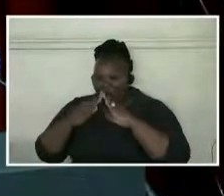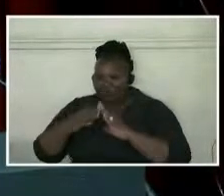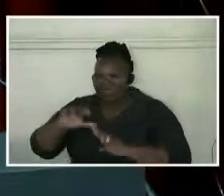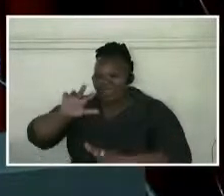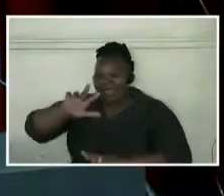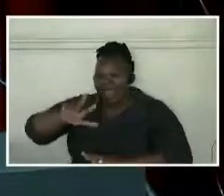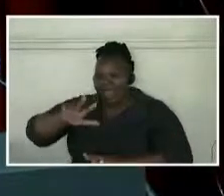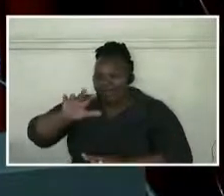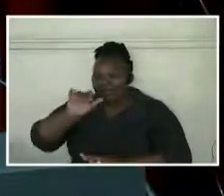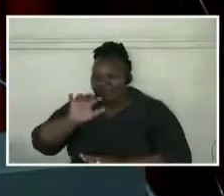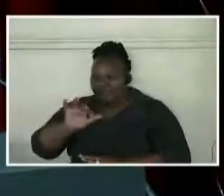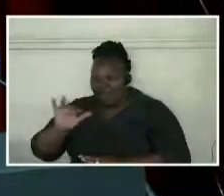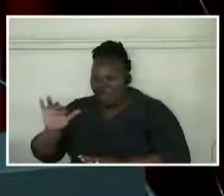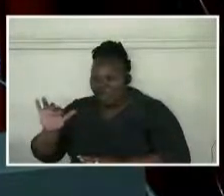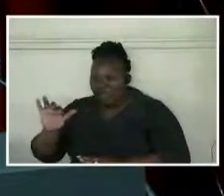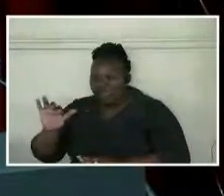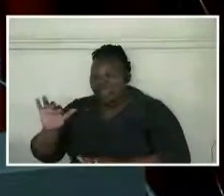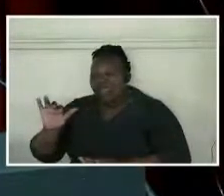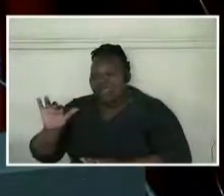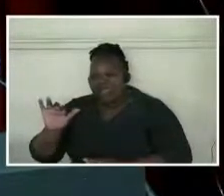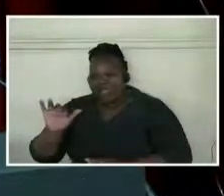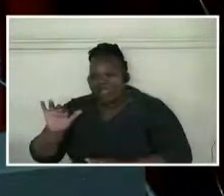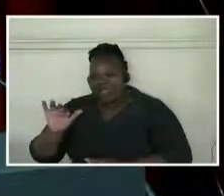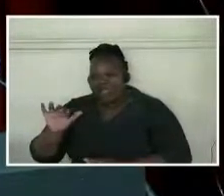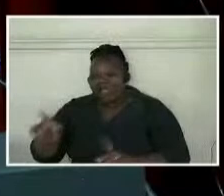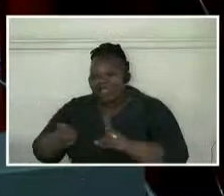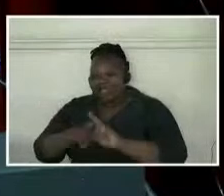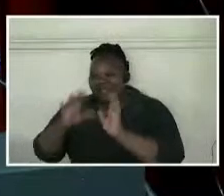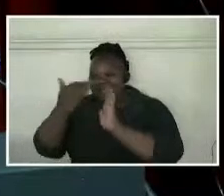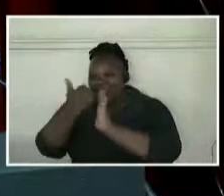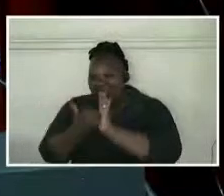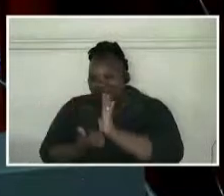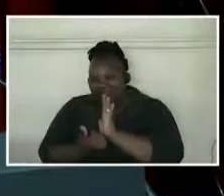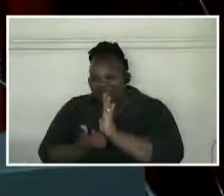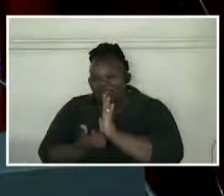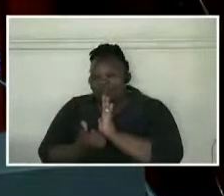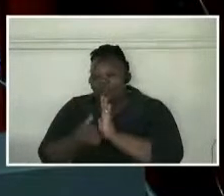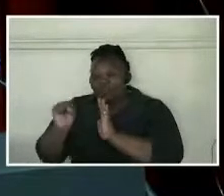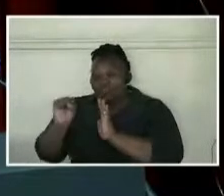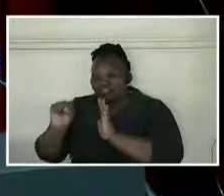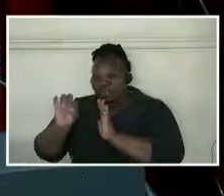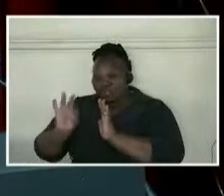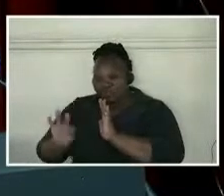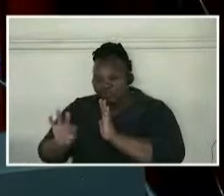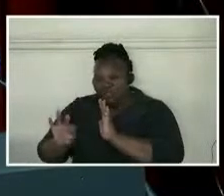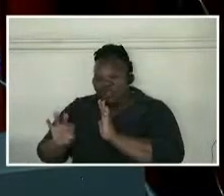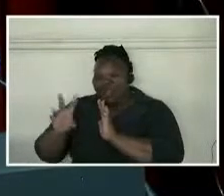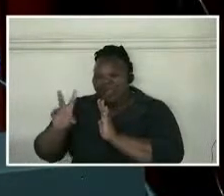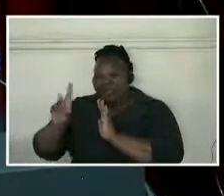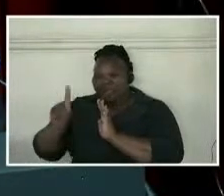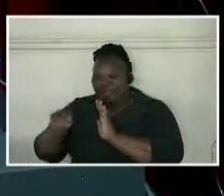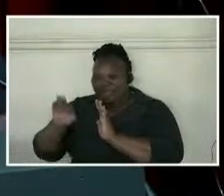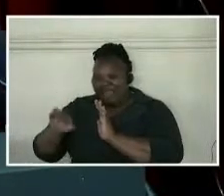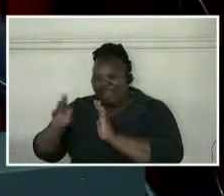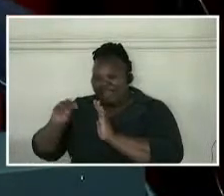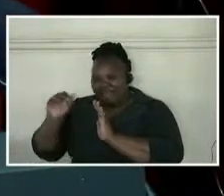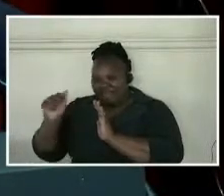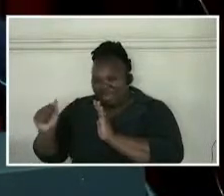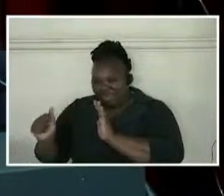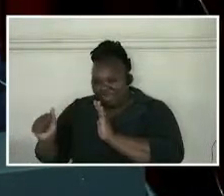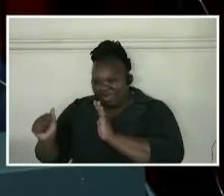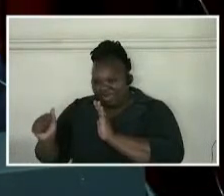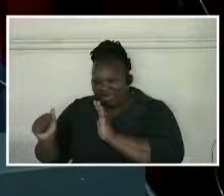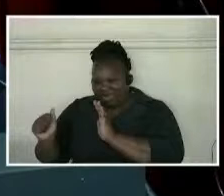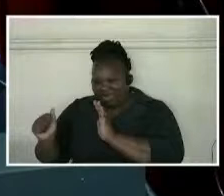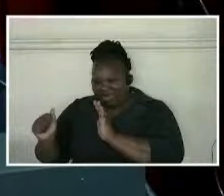transfer of public entities as listed in the terms of schedule 3 of the pfma the committee has